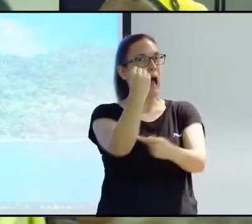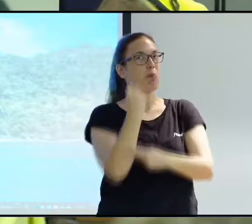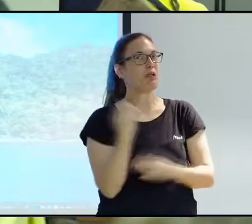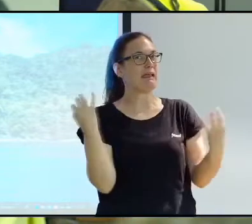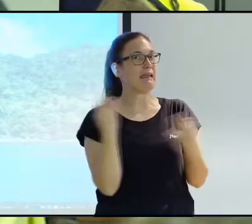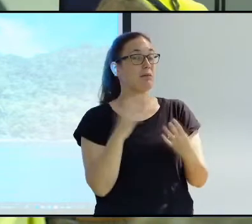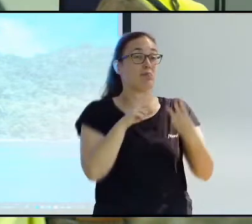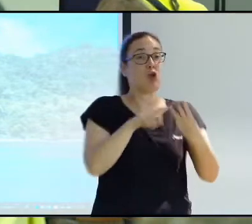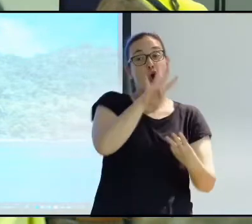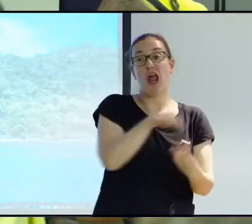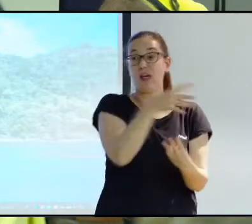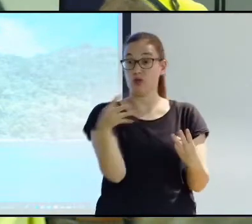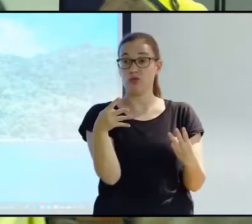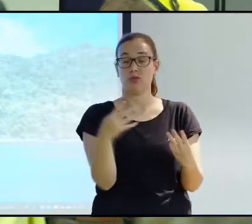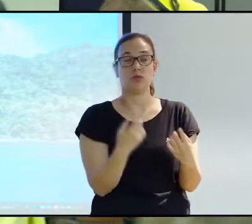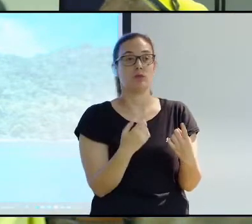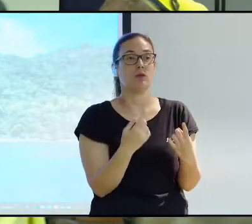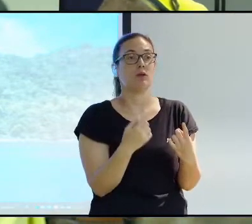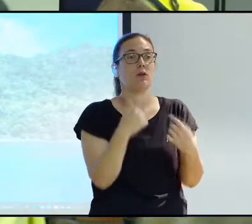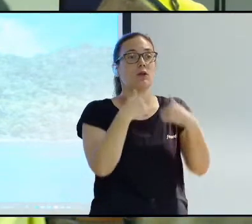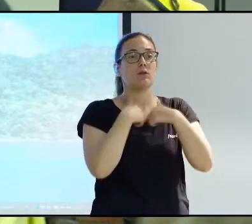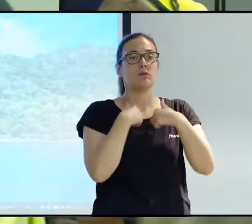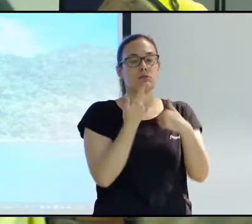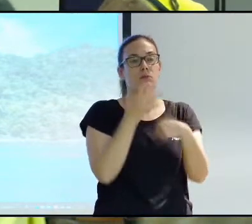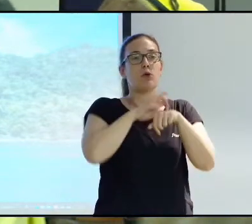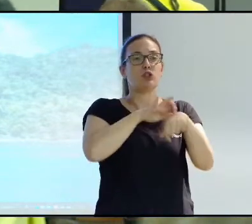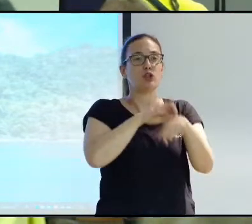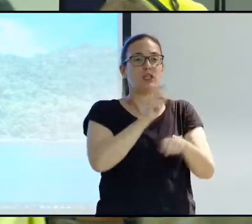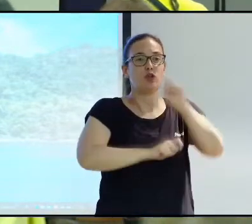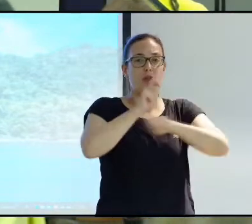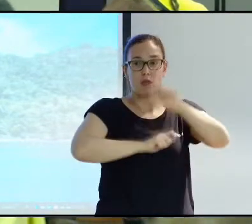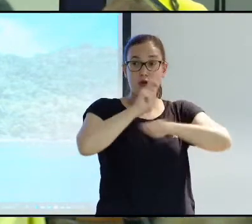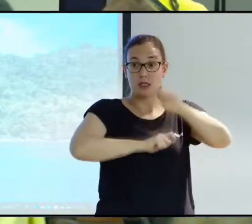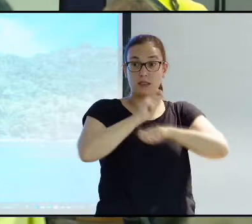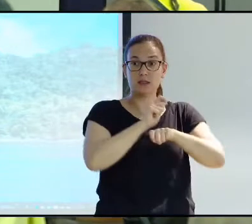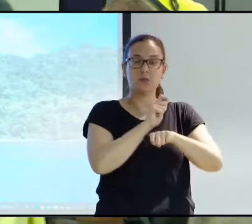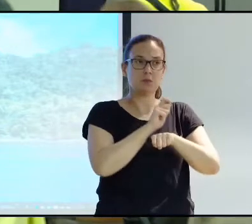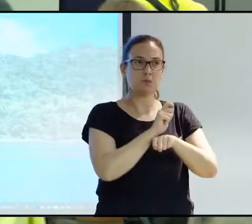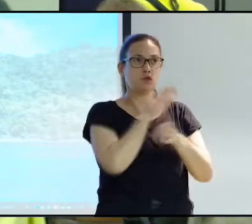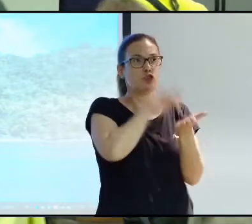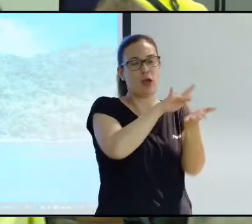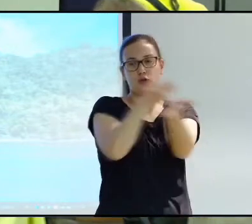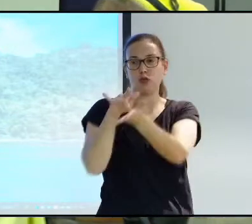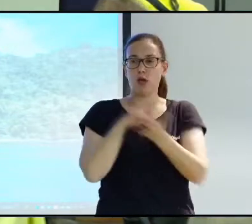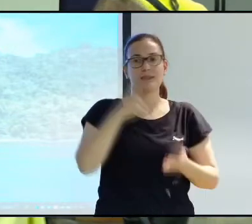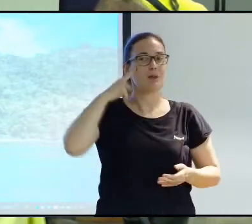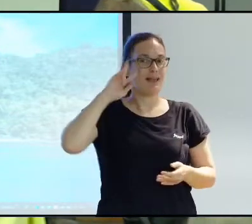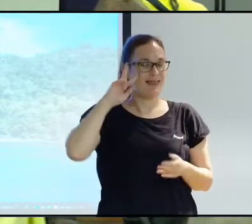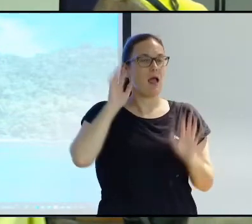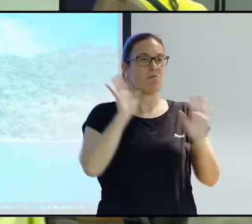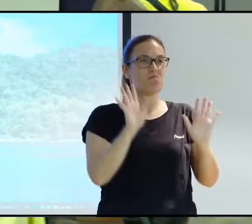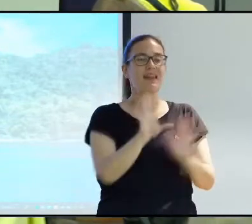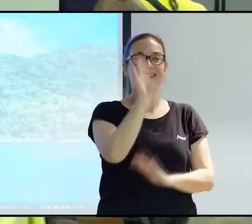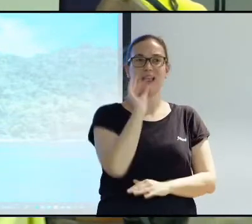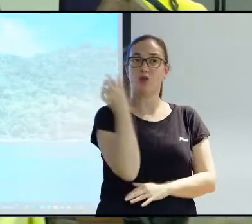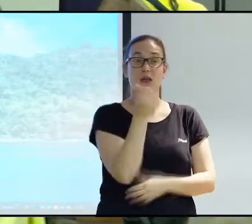and timetables, and I met monitors from the associations, groups I work